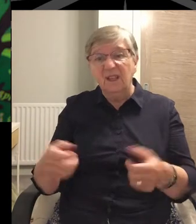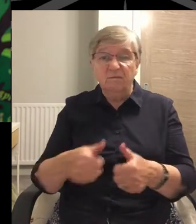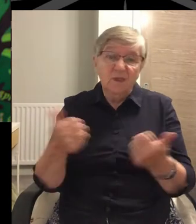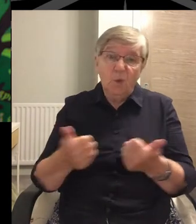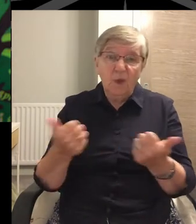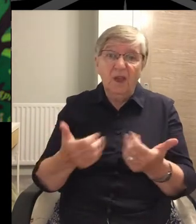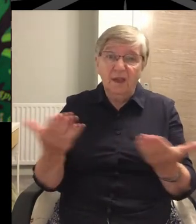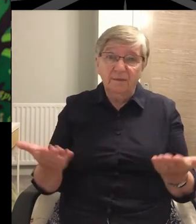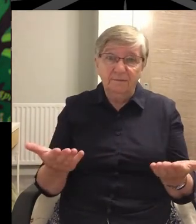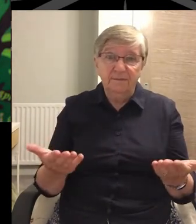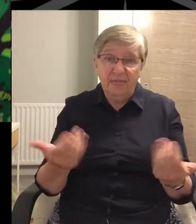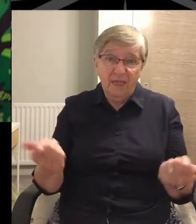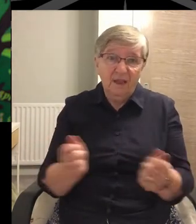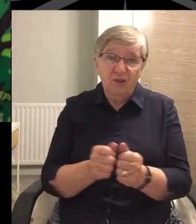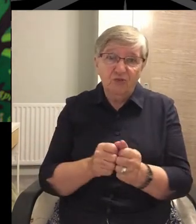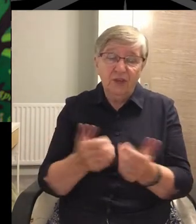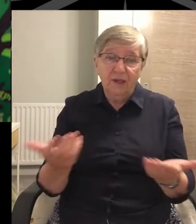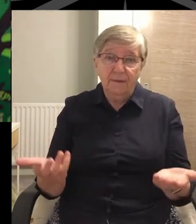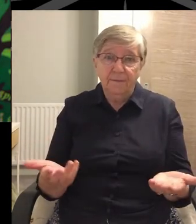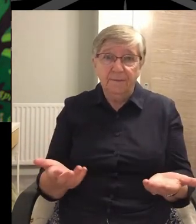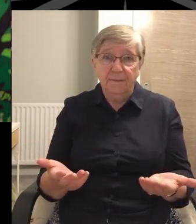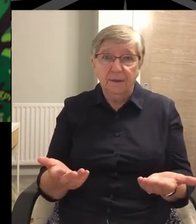well, fair enough.